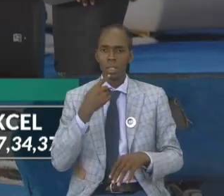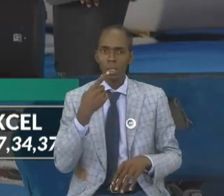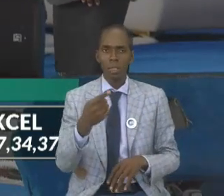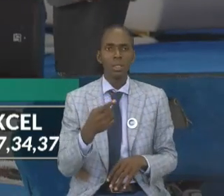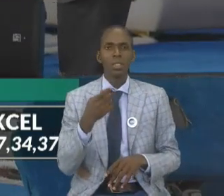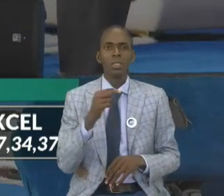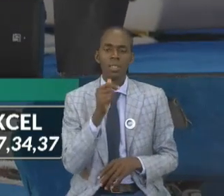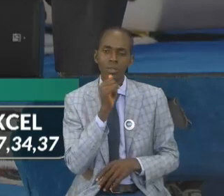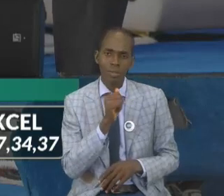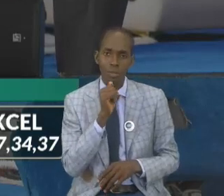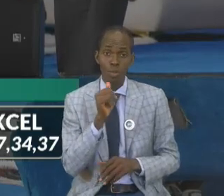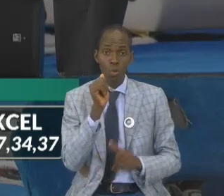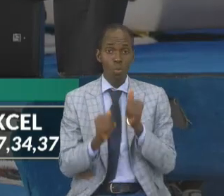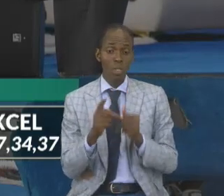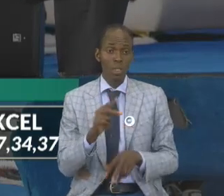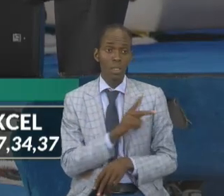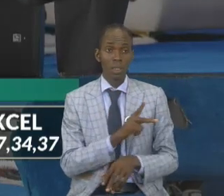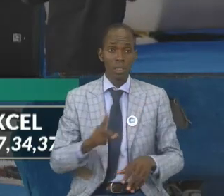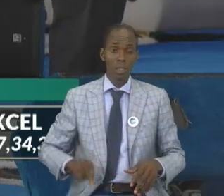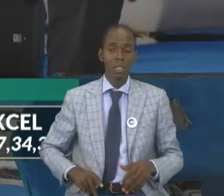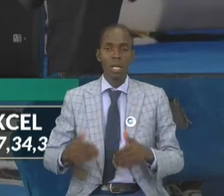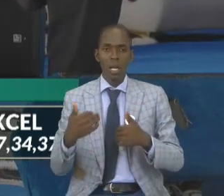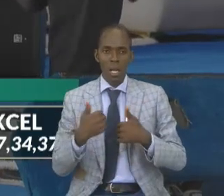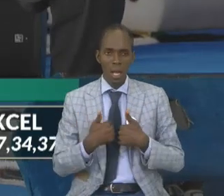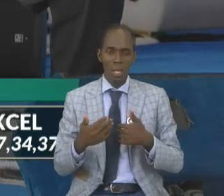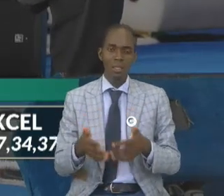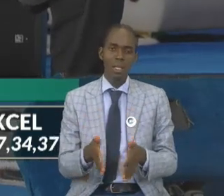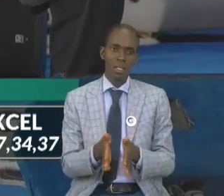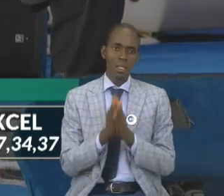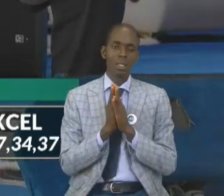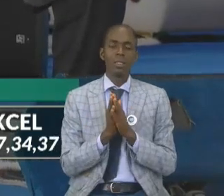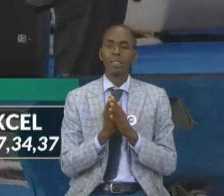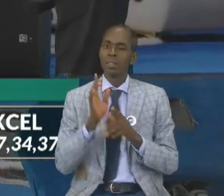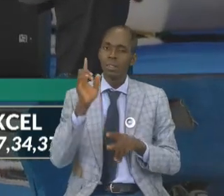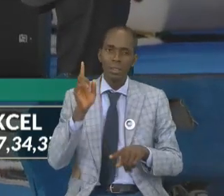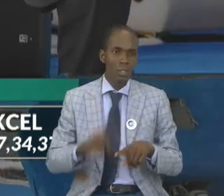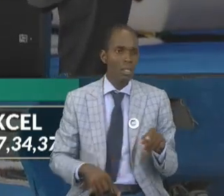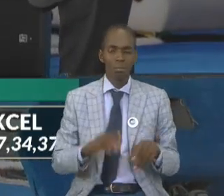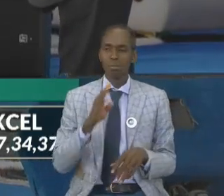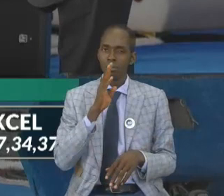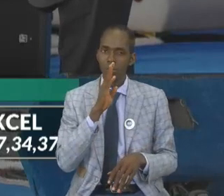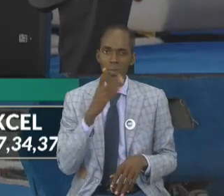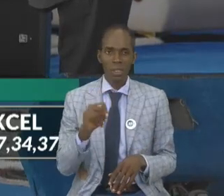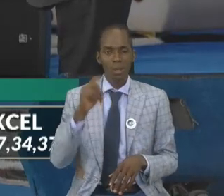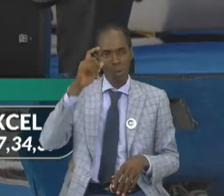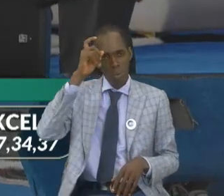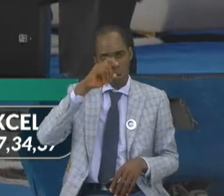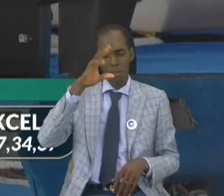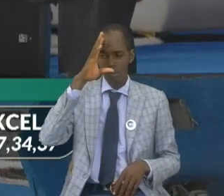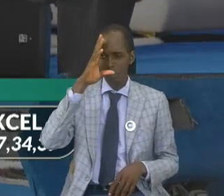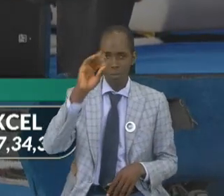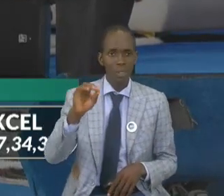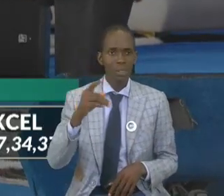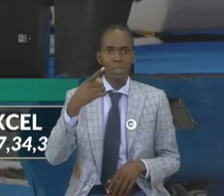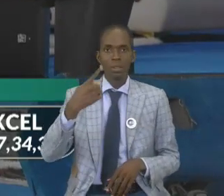the secret which the king had demanded cannot the wise men and